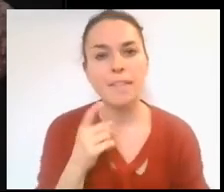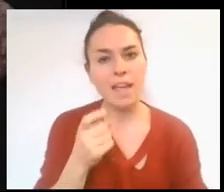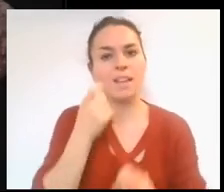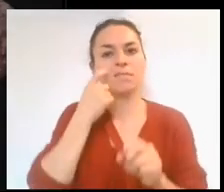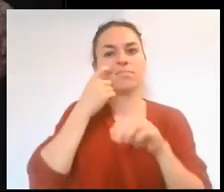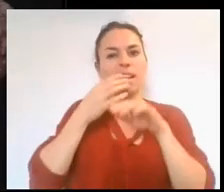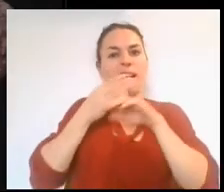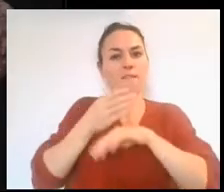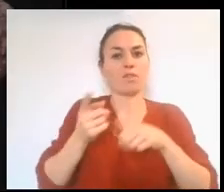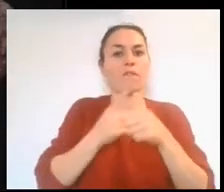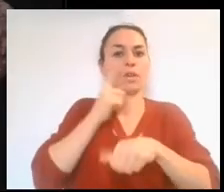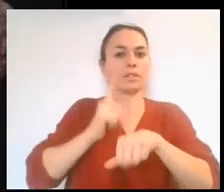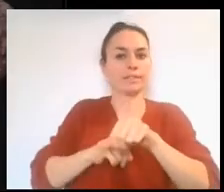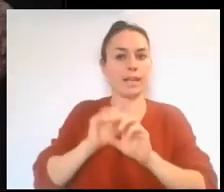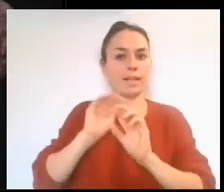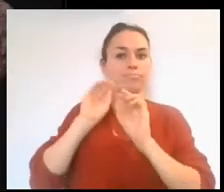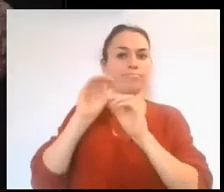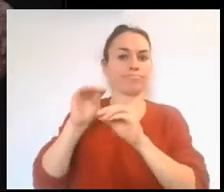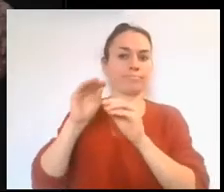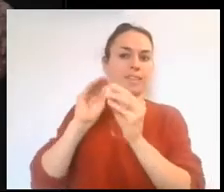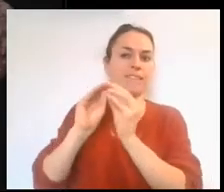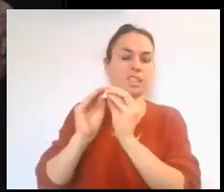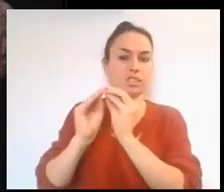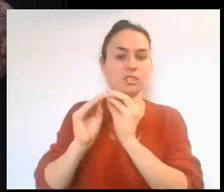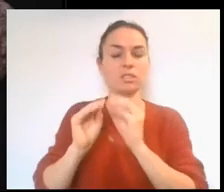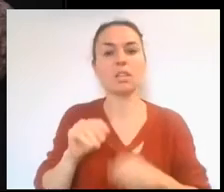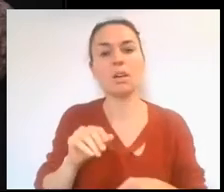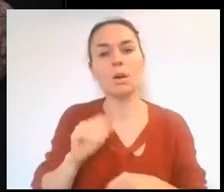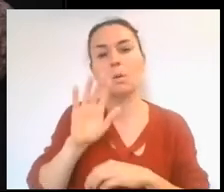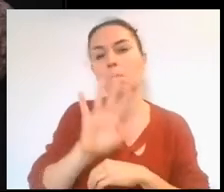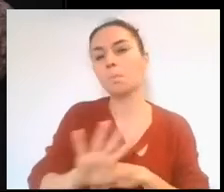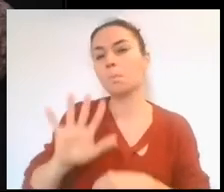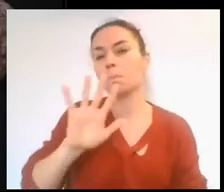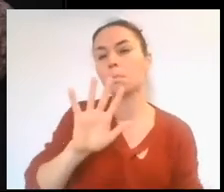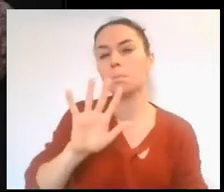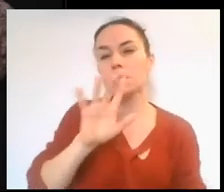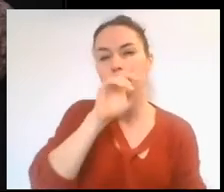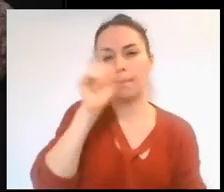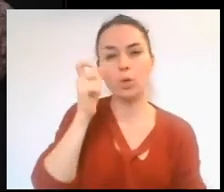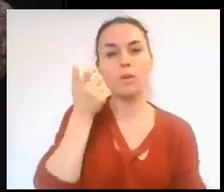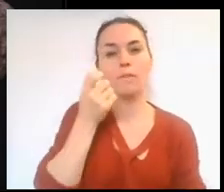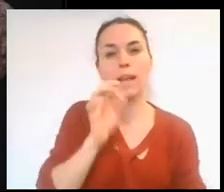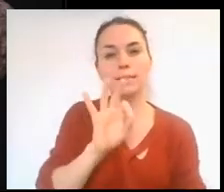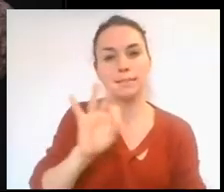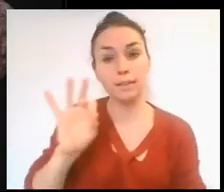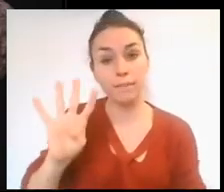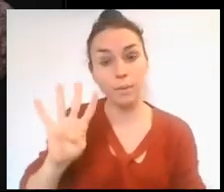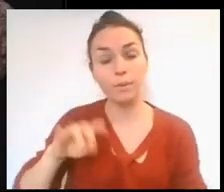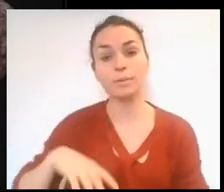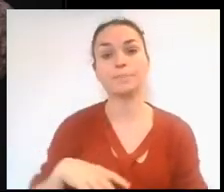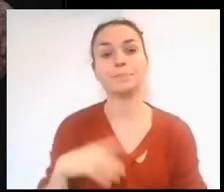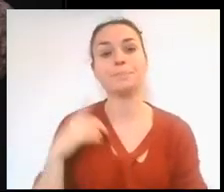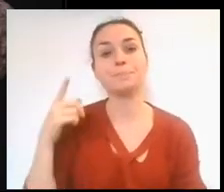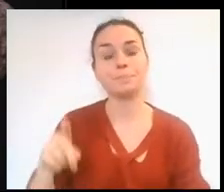mission in 94, summer of 94. Actually, it had